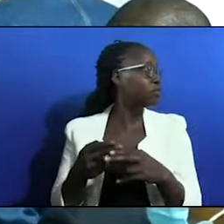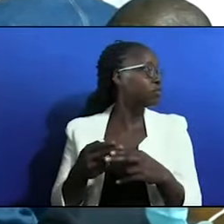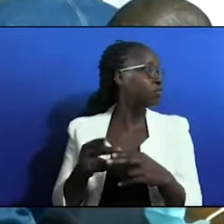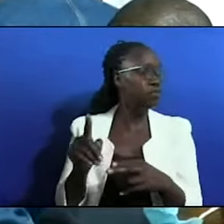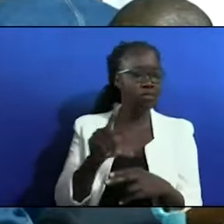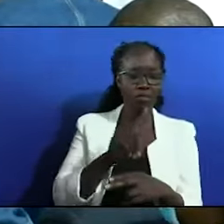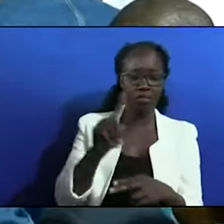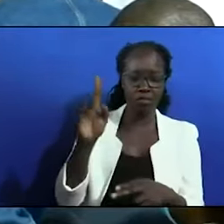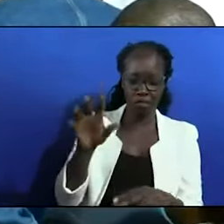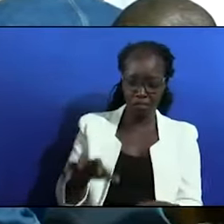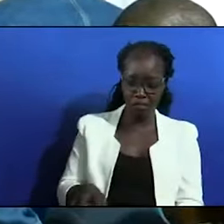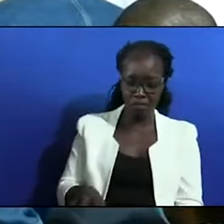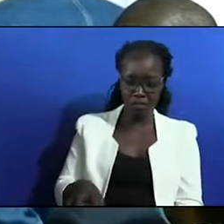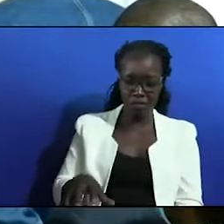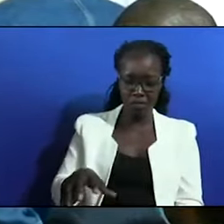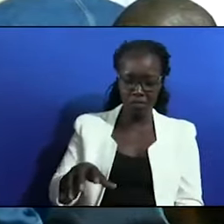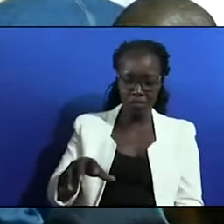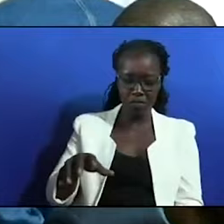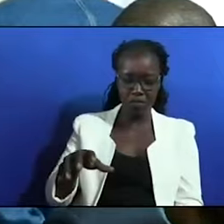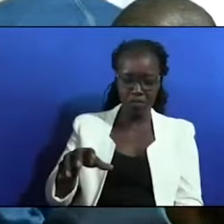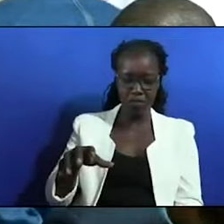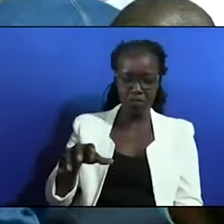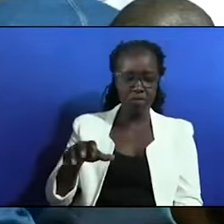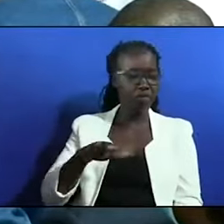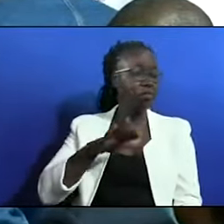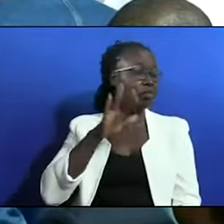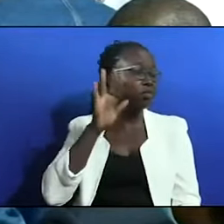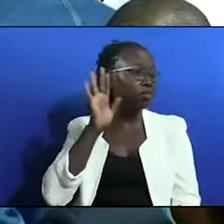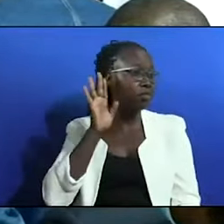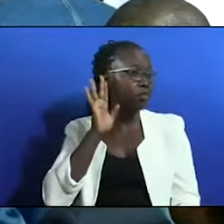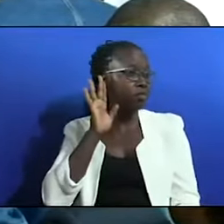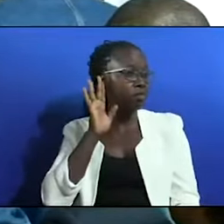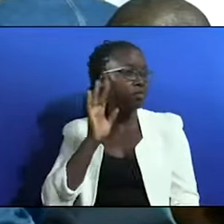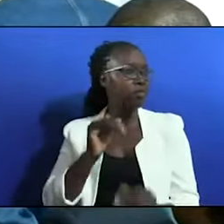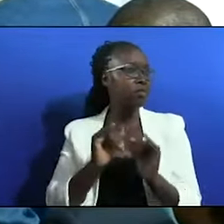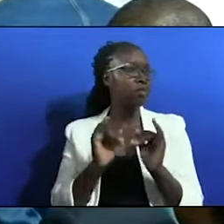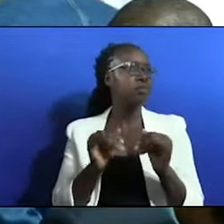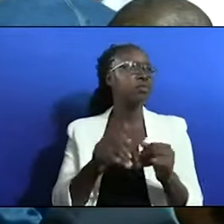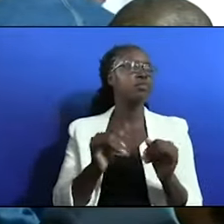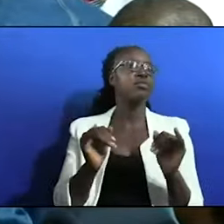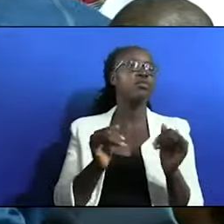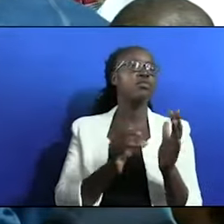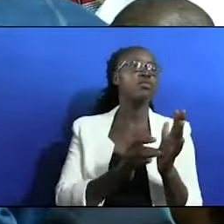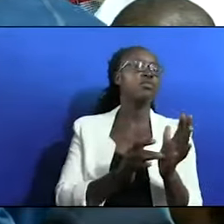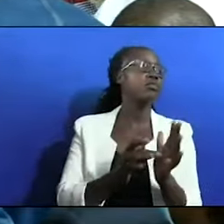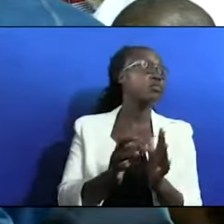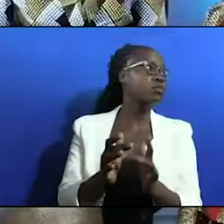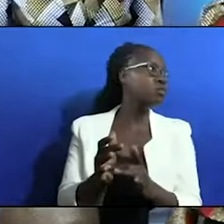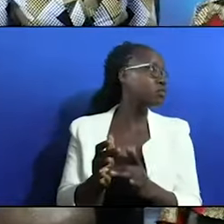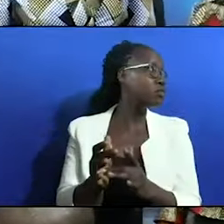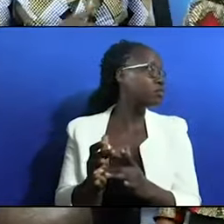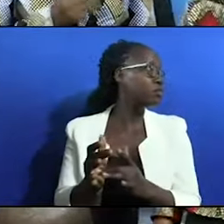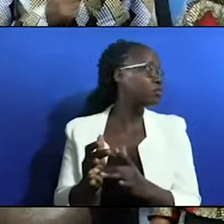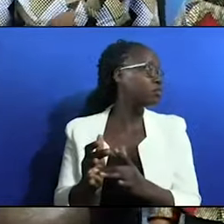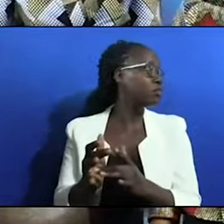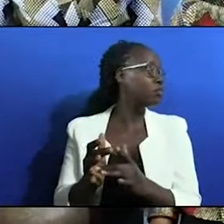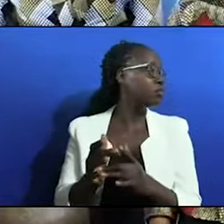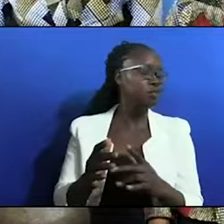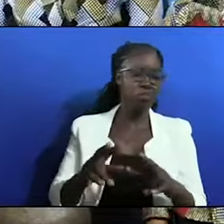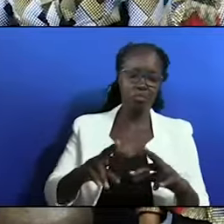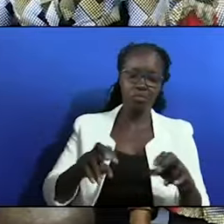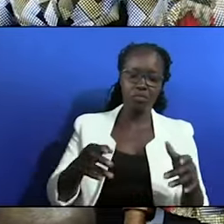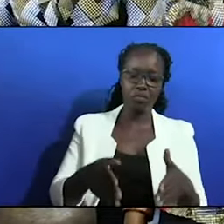ubatizo na wasalimia. If you want to get baptized, Mwokozi. Kama hujabatizwa,